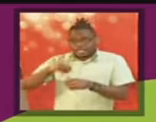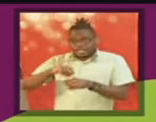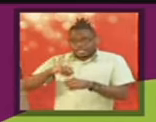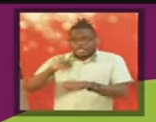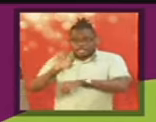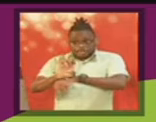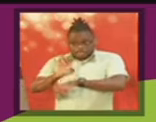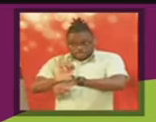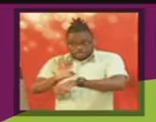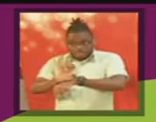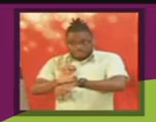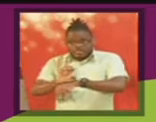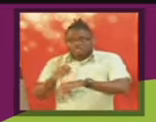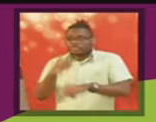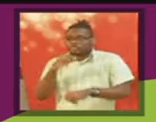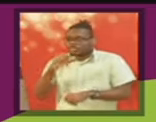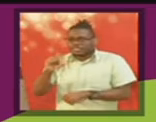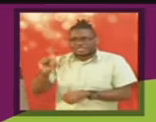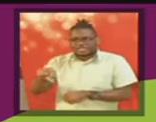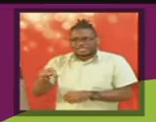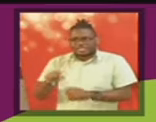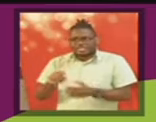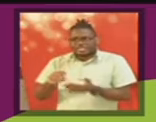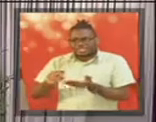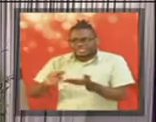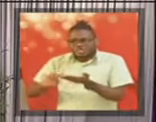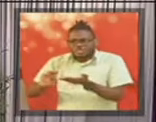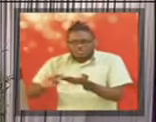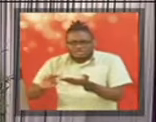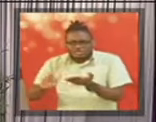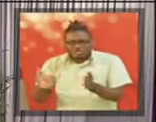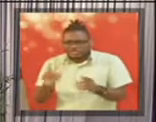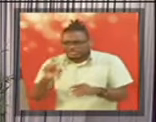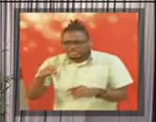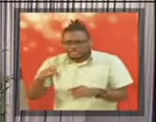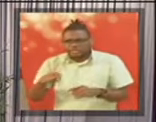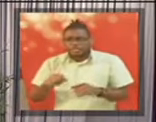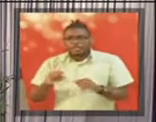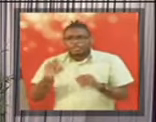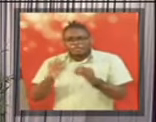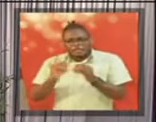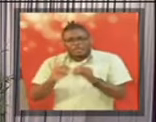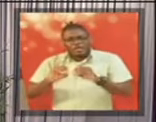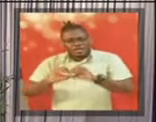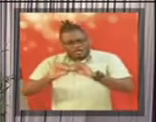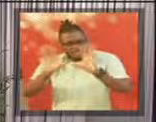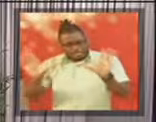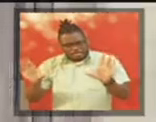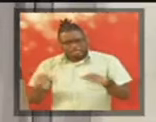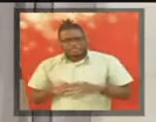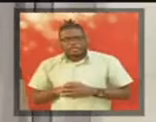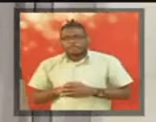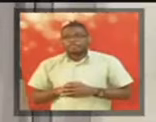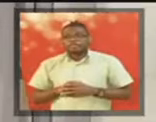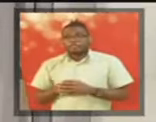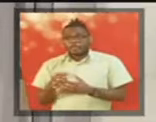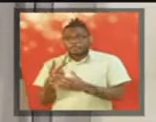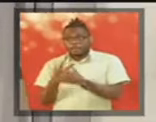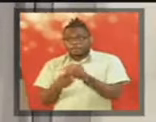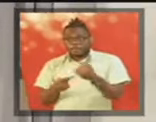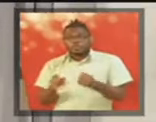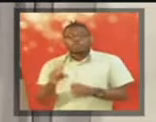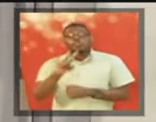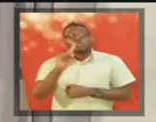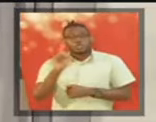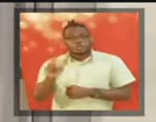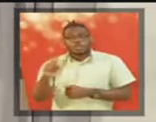don't know if this could also be cleared up. Thank you. Okay, so I believe both matters are for the Ministry of National Security, and we will ensure